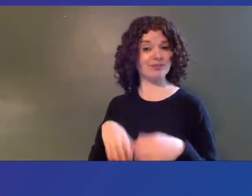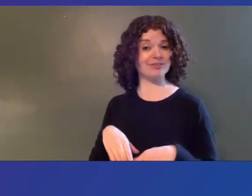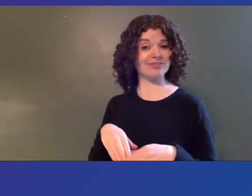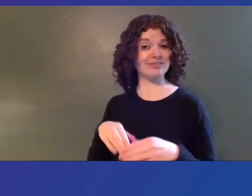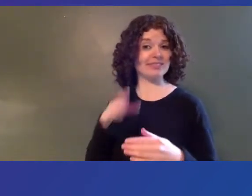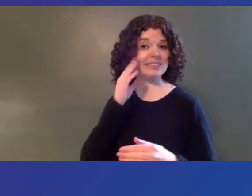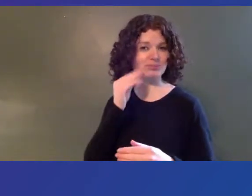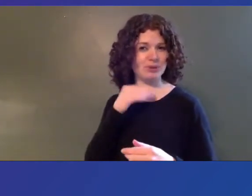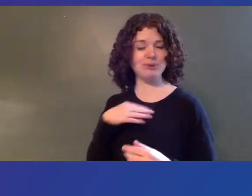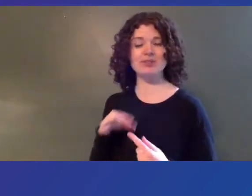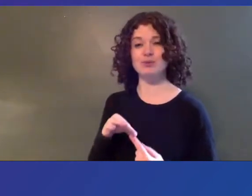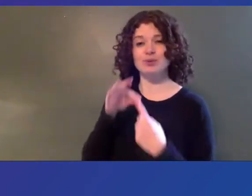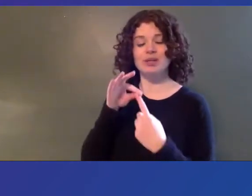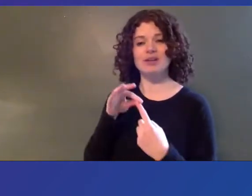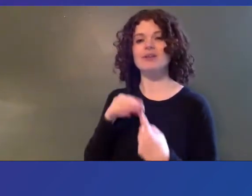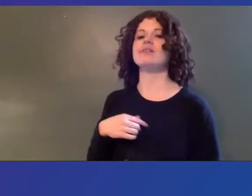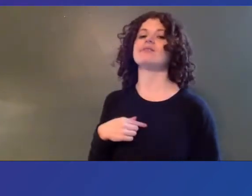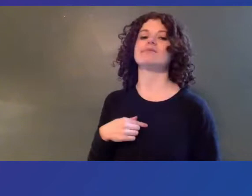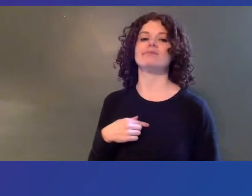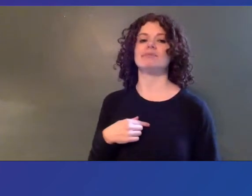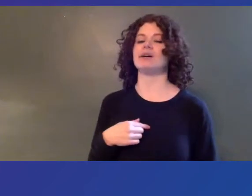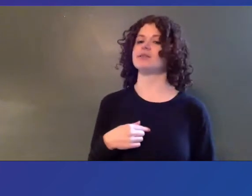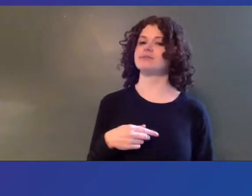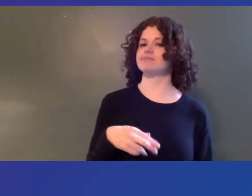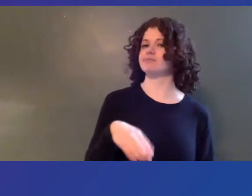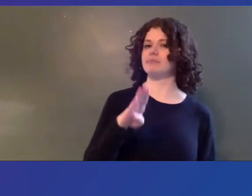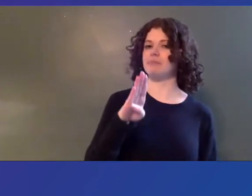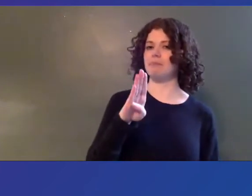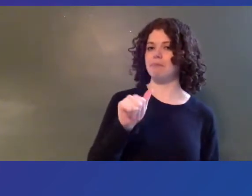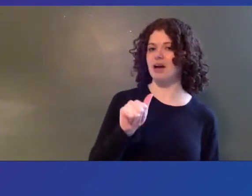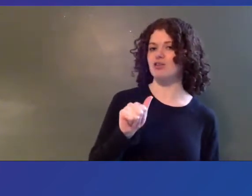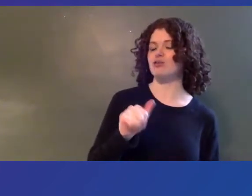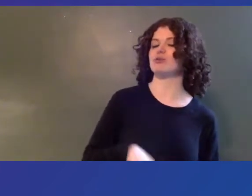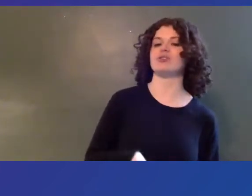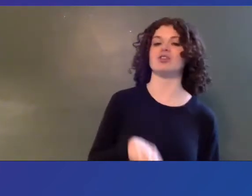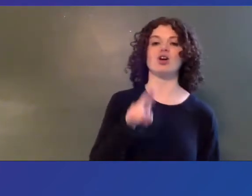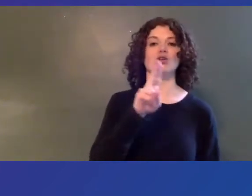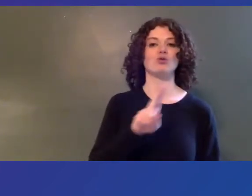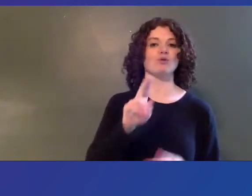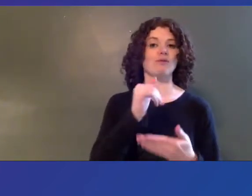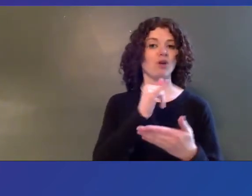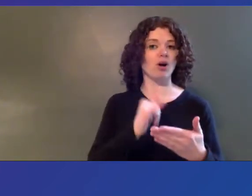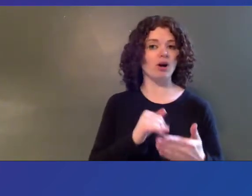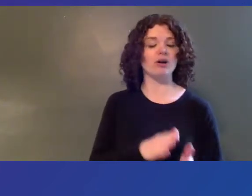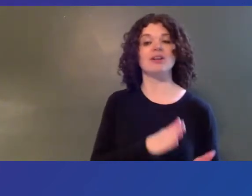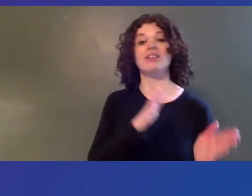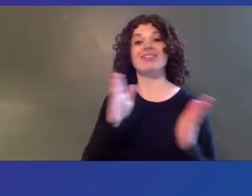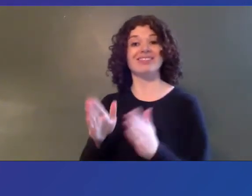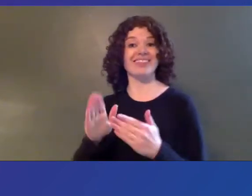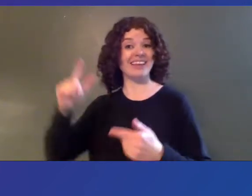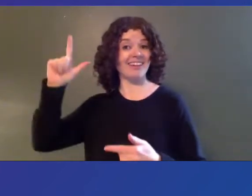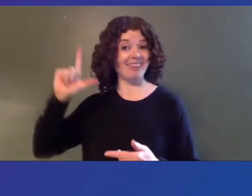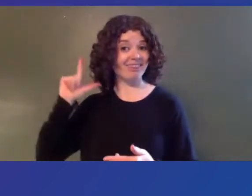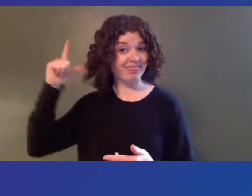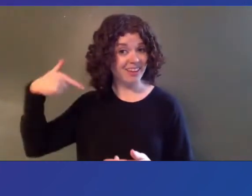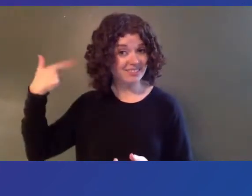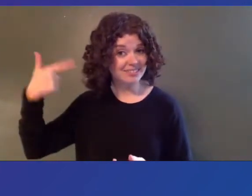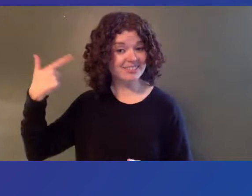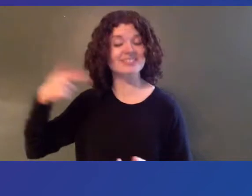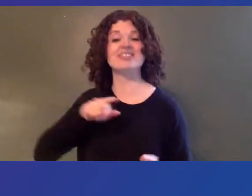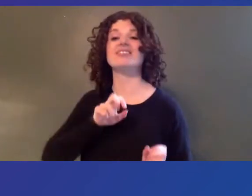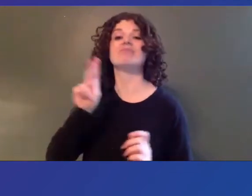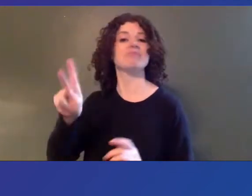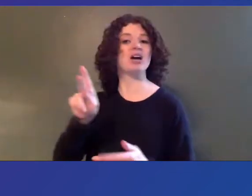right after my first master's. And there was actually a 10-year gap between that one and the MA in dance education and returning to school